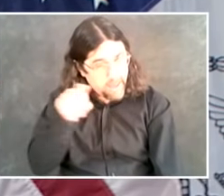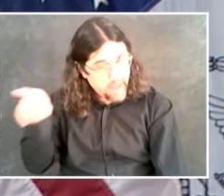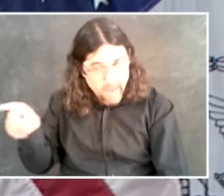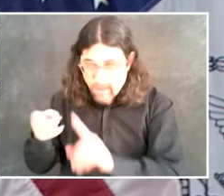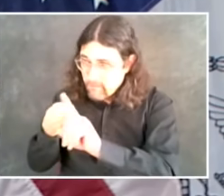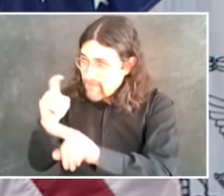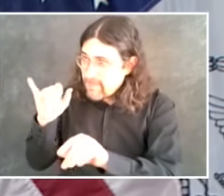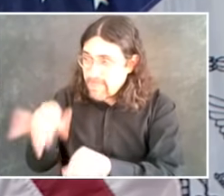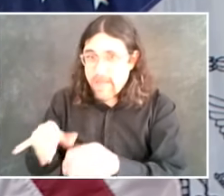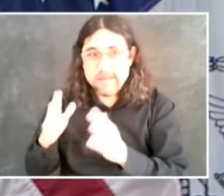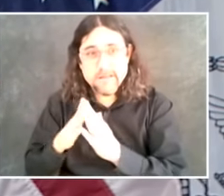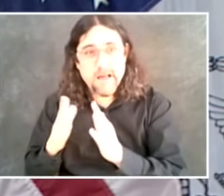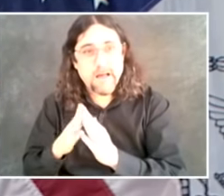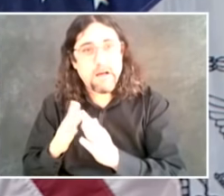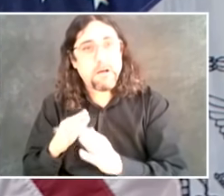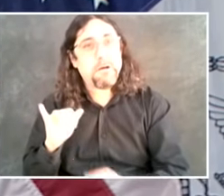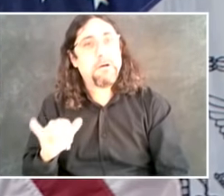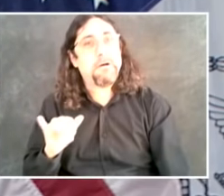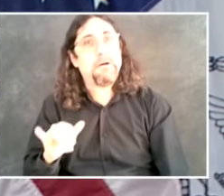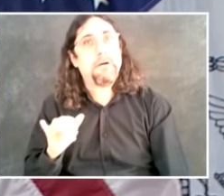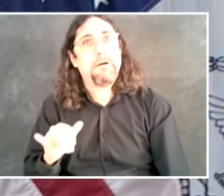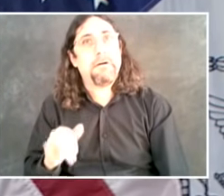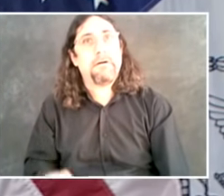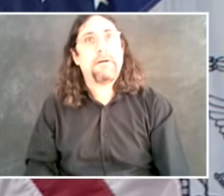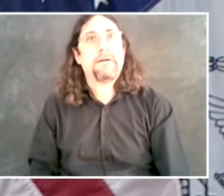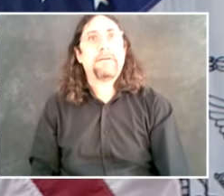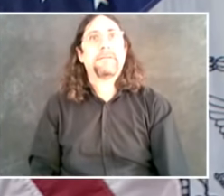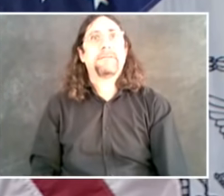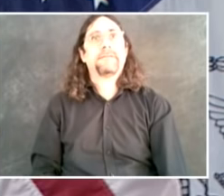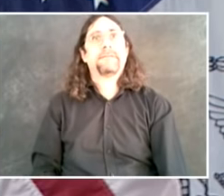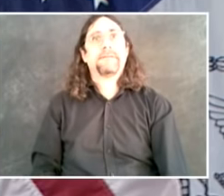then so painful that this disease has taken him.